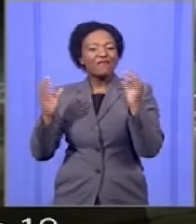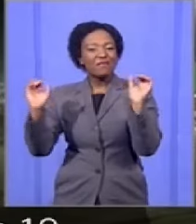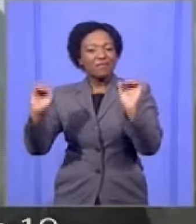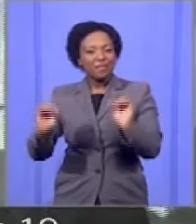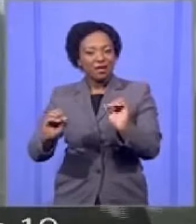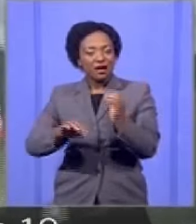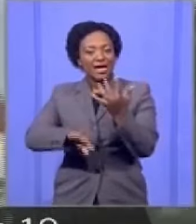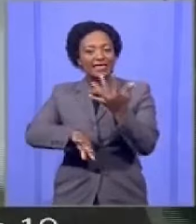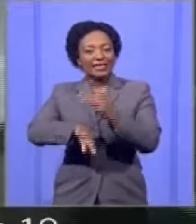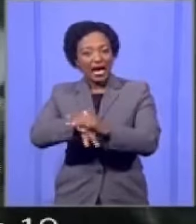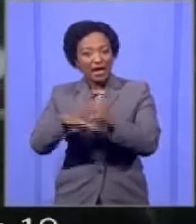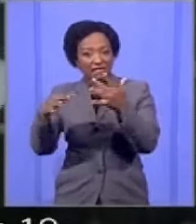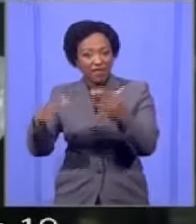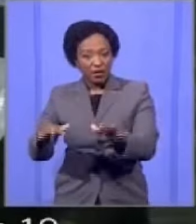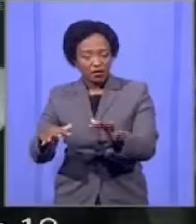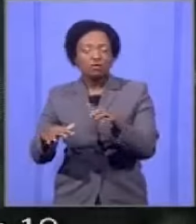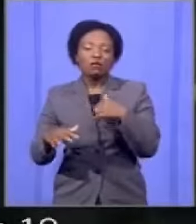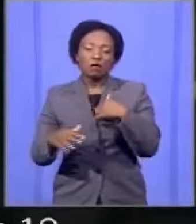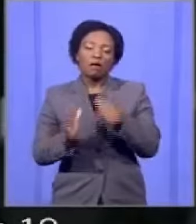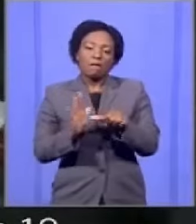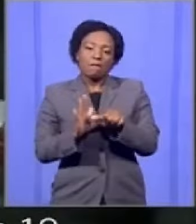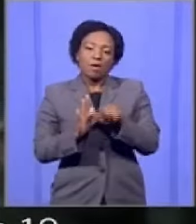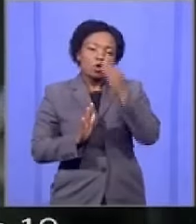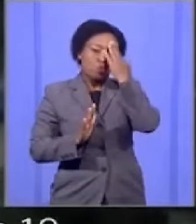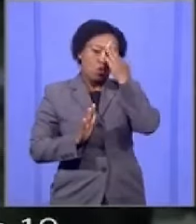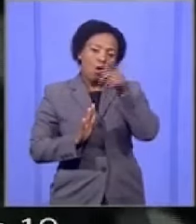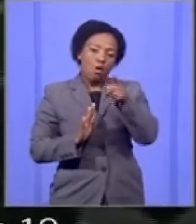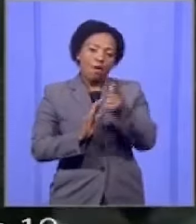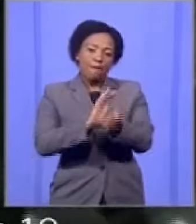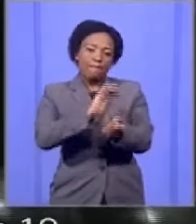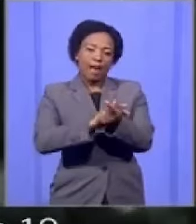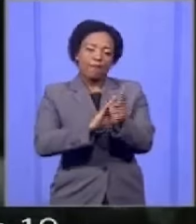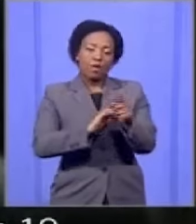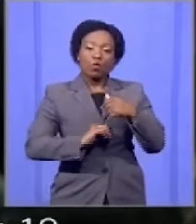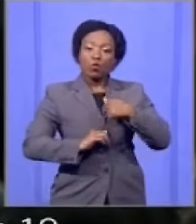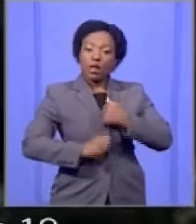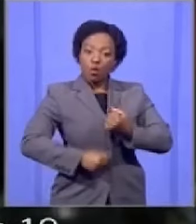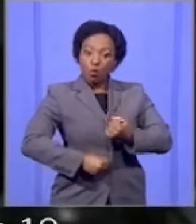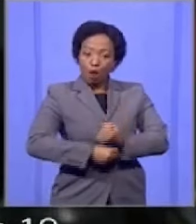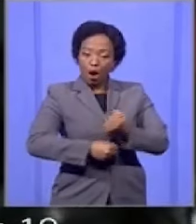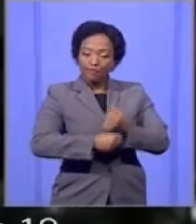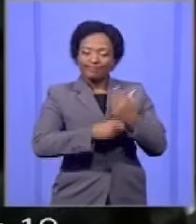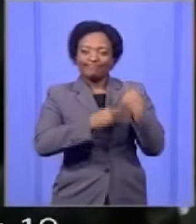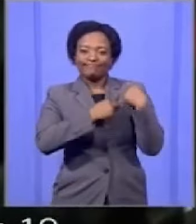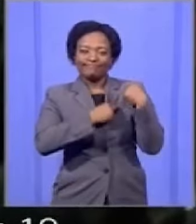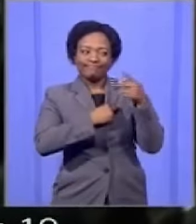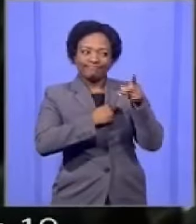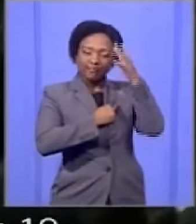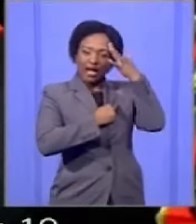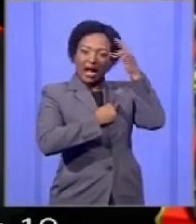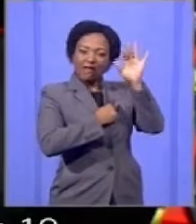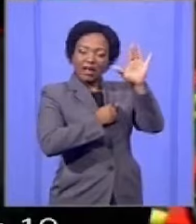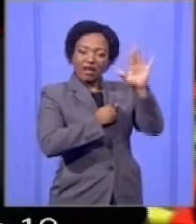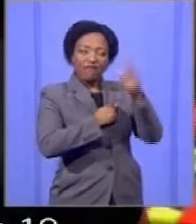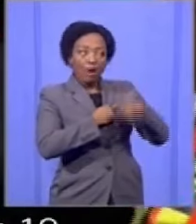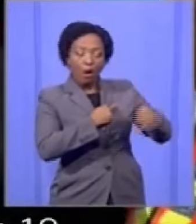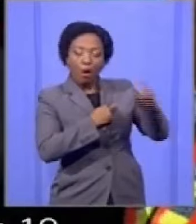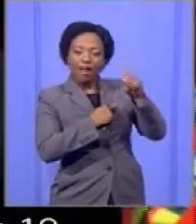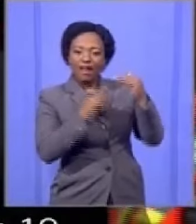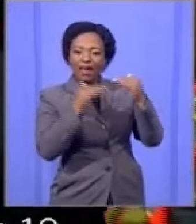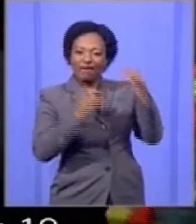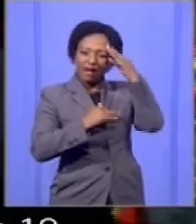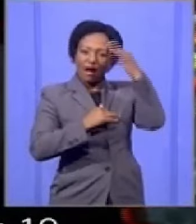know what happened. That will be job of the government, working with all levels of the government. You must